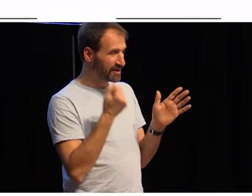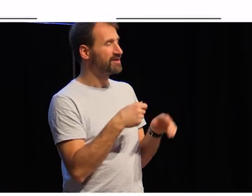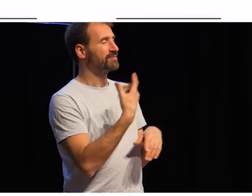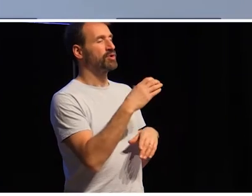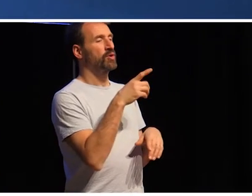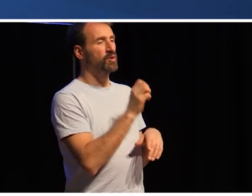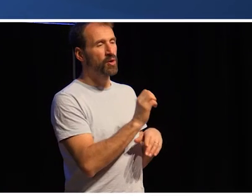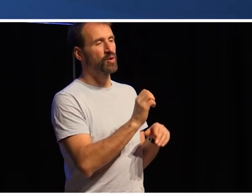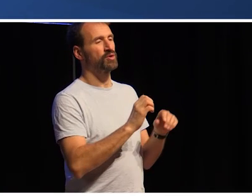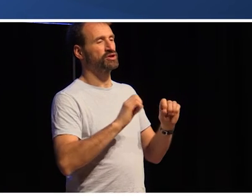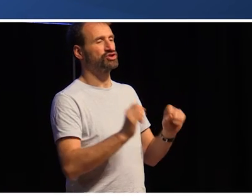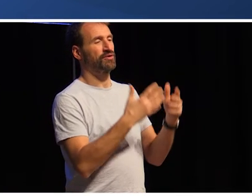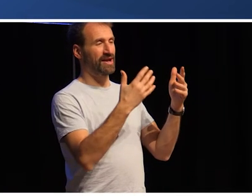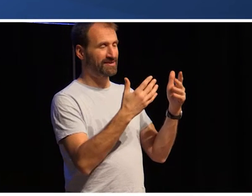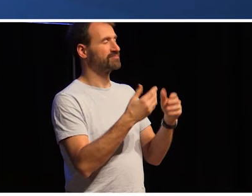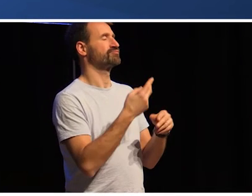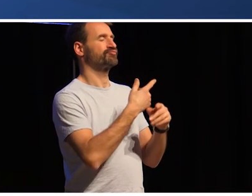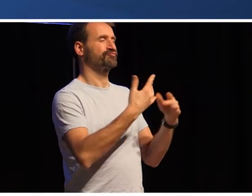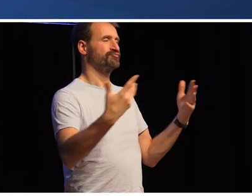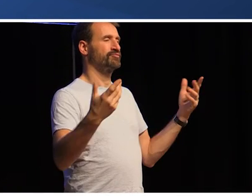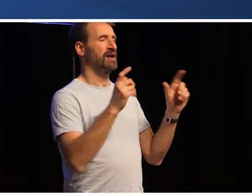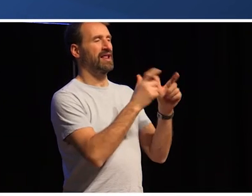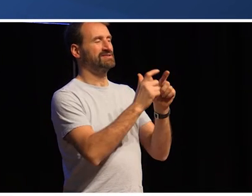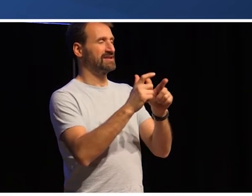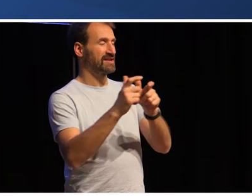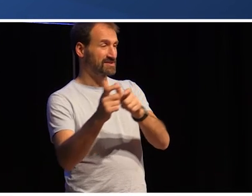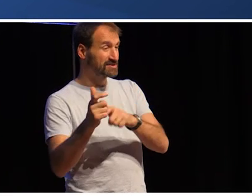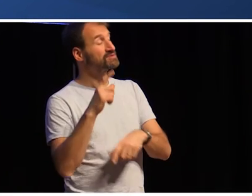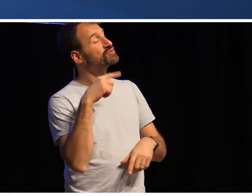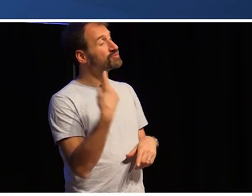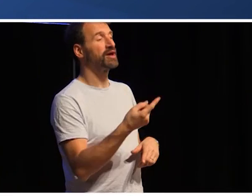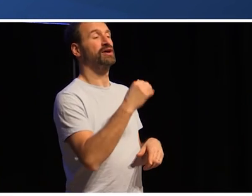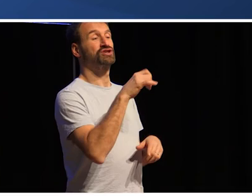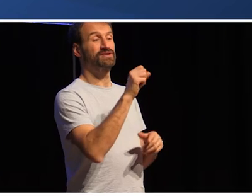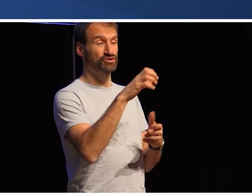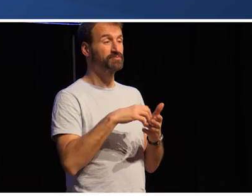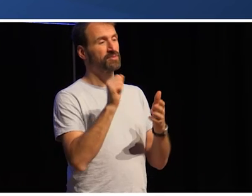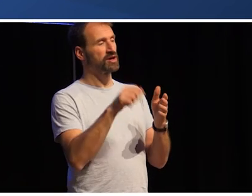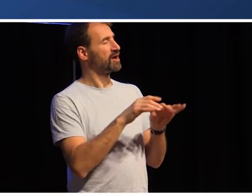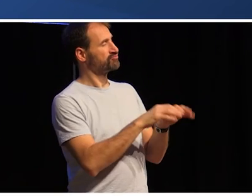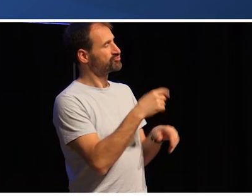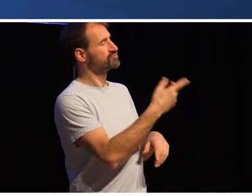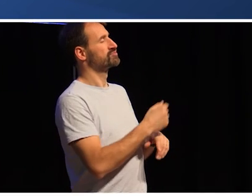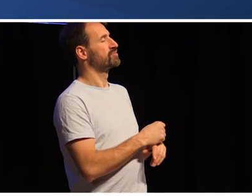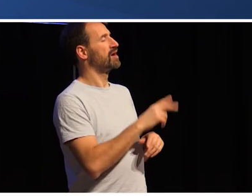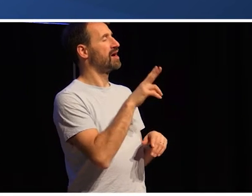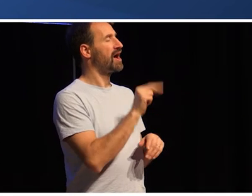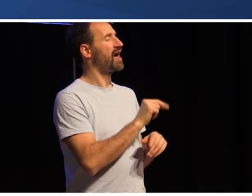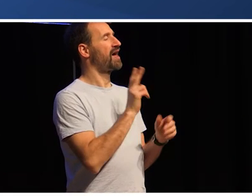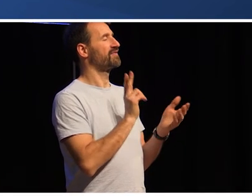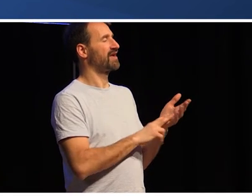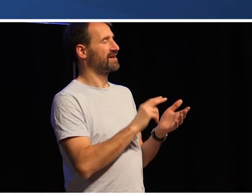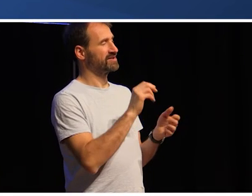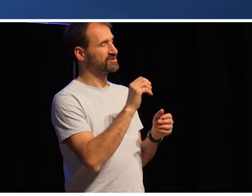generates a lot of classes. And finally, in JavaScript, you can write something like on value changed, then pass in your JavaScript callback